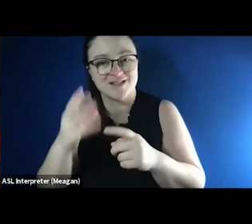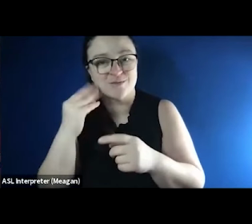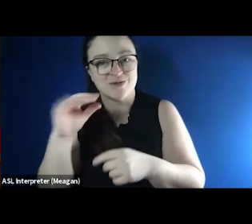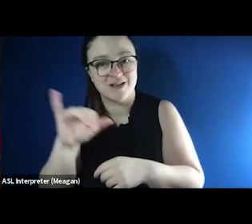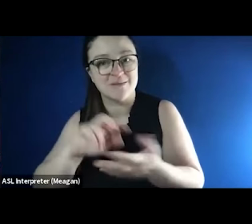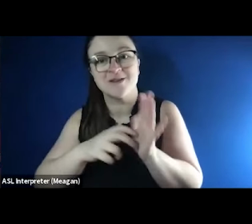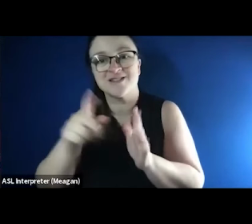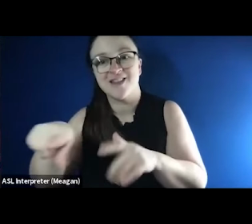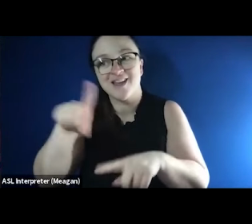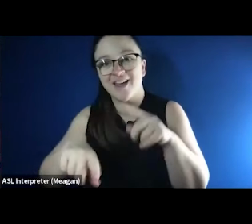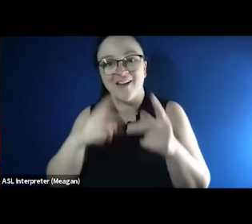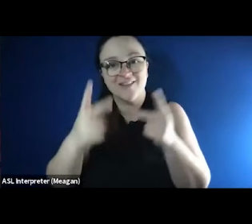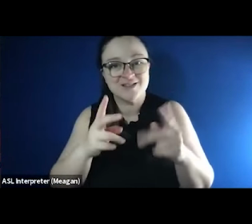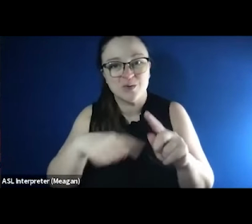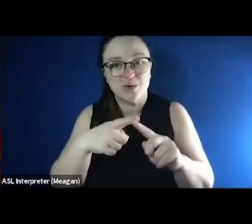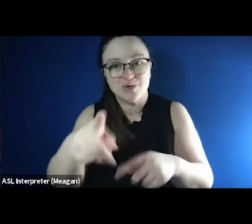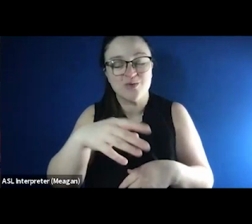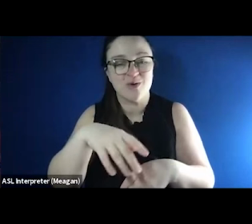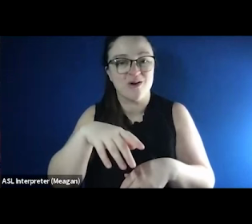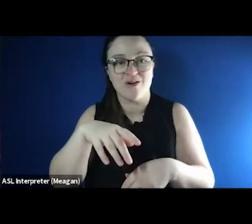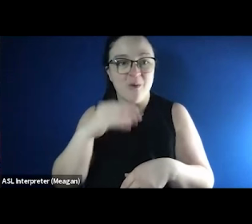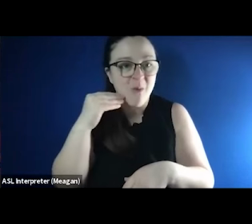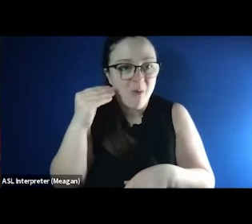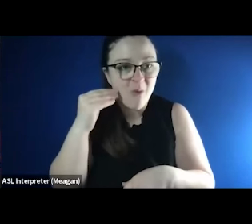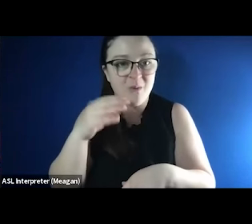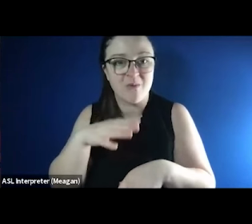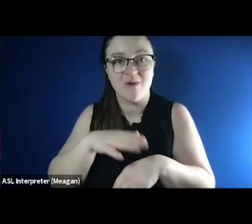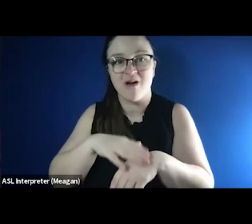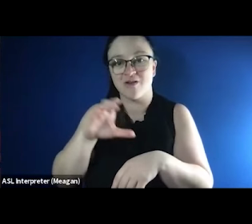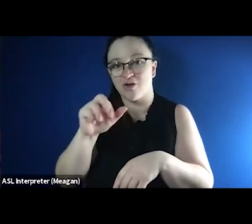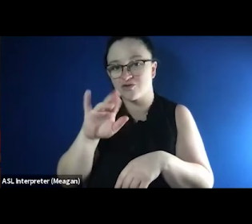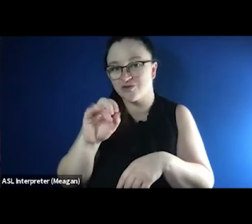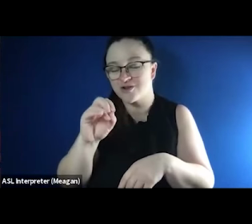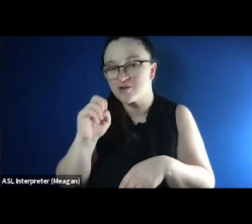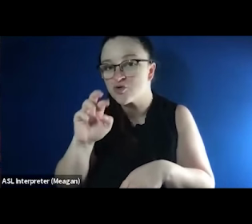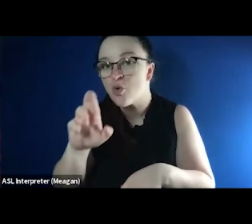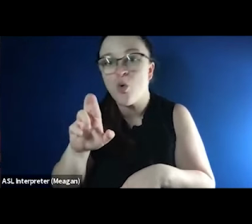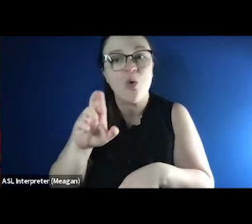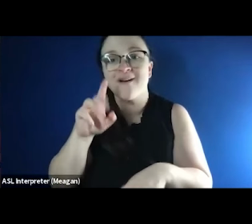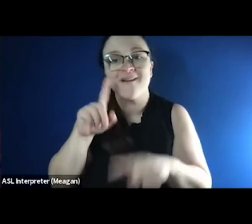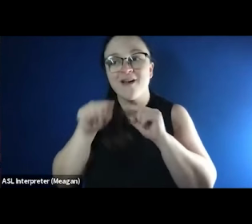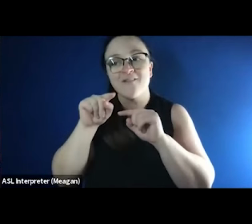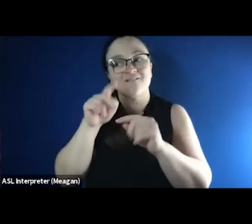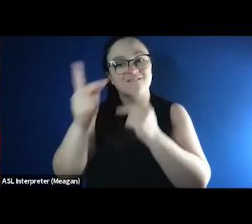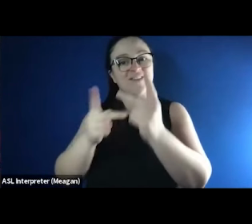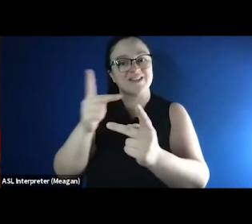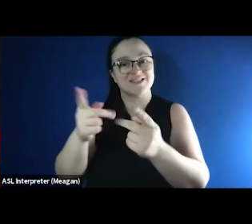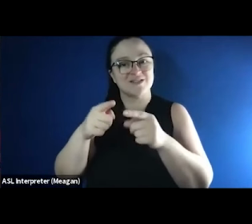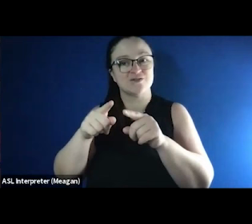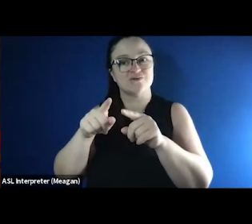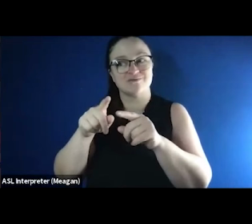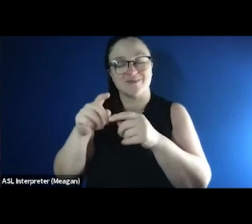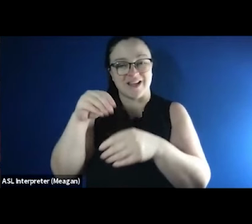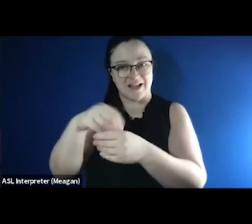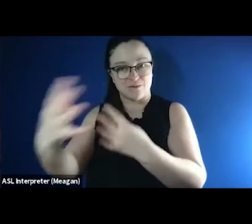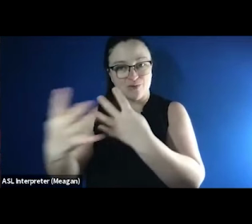visit you while you're on home incarceration, or perhaps they're unable to come up to the prison during those visitation hours because of their own health-related